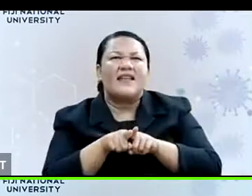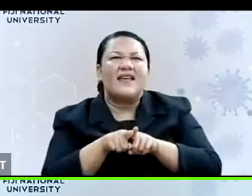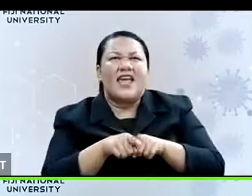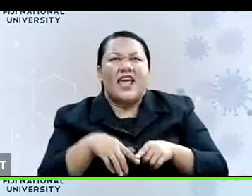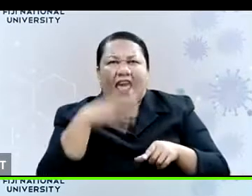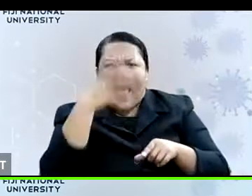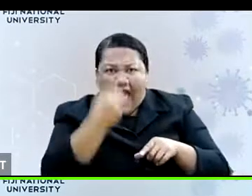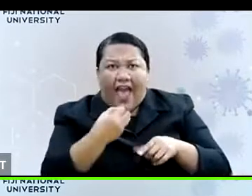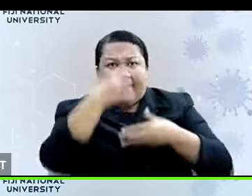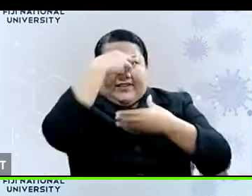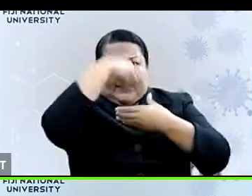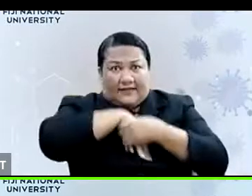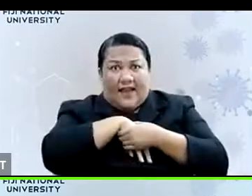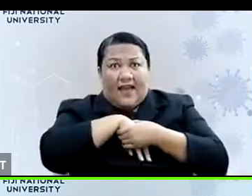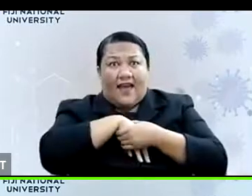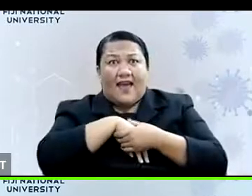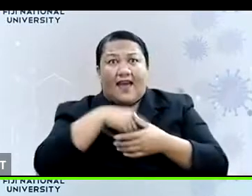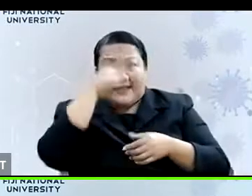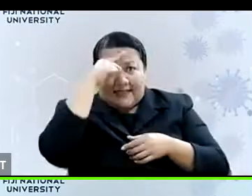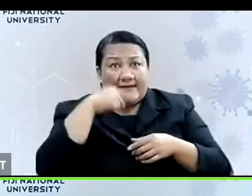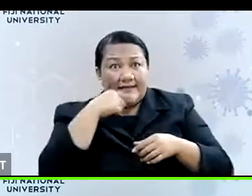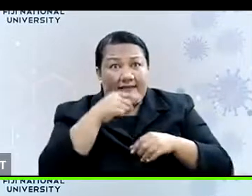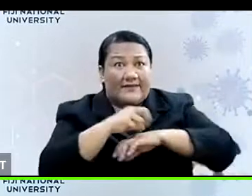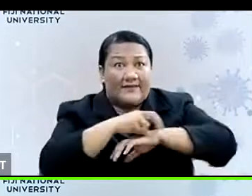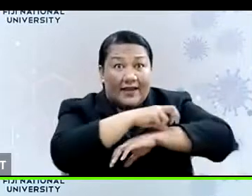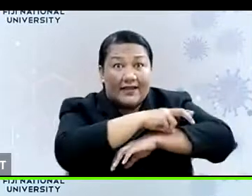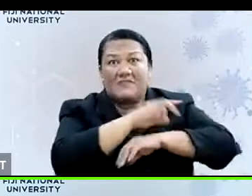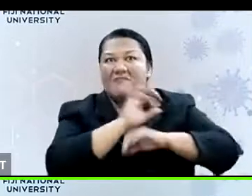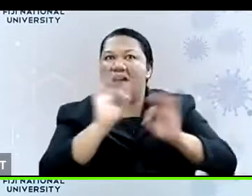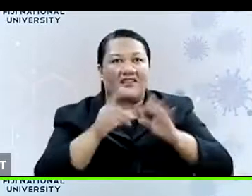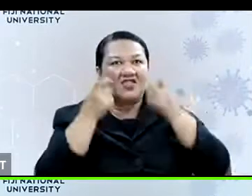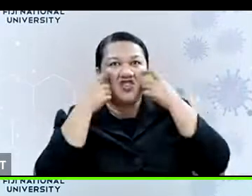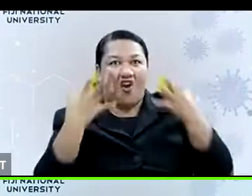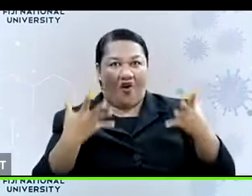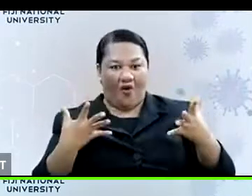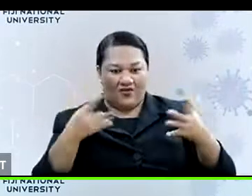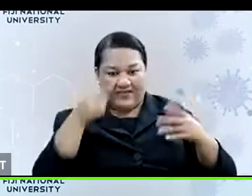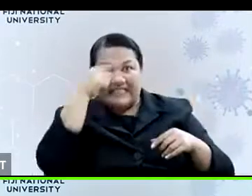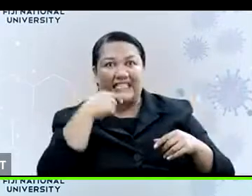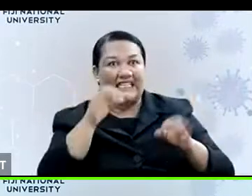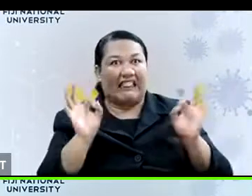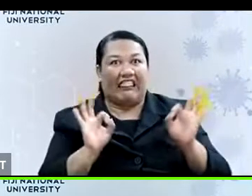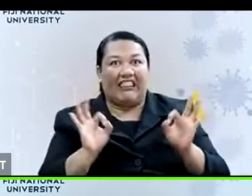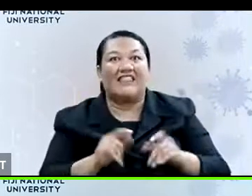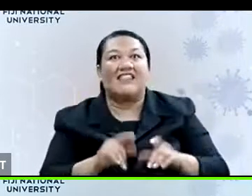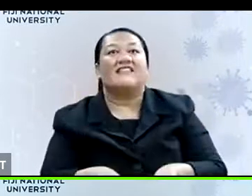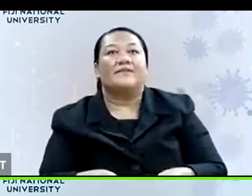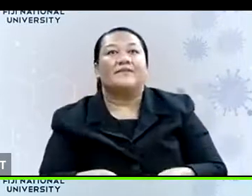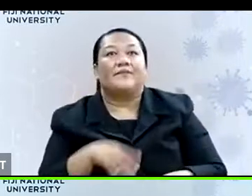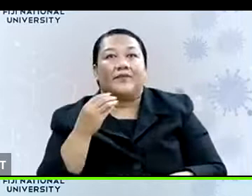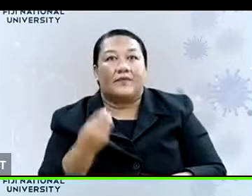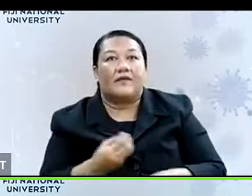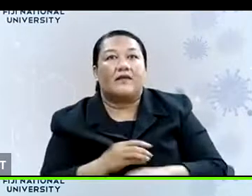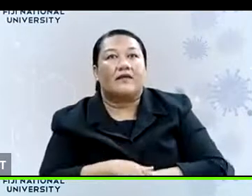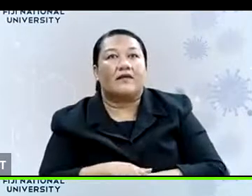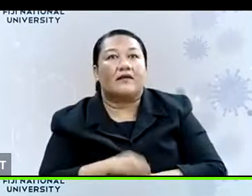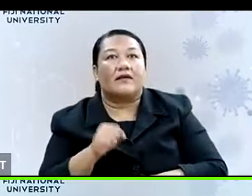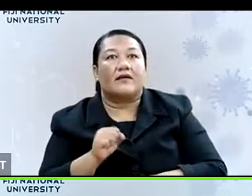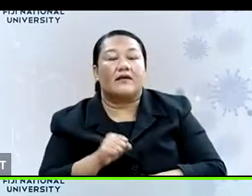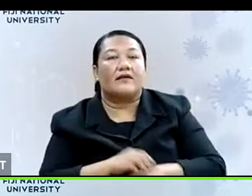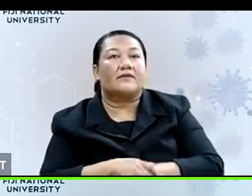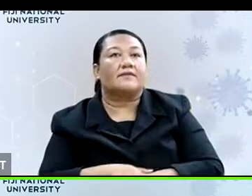the respiratory tract, so both in the upper respiratory tract, the nasopharynx, so the nose, back of the nose, back of the